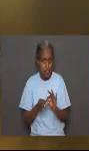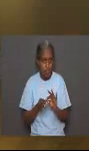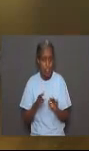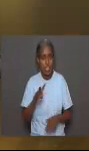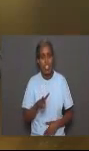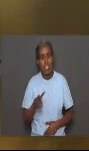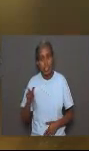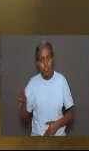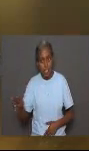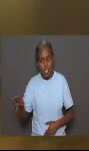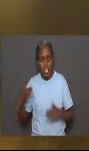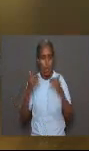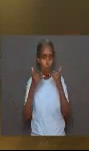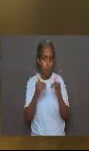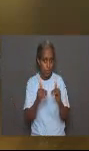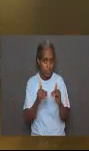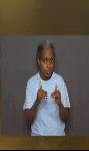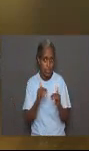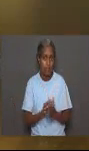a vector quantity?